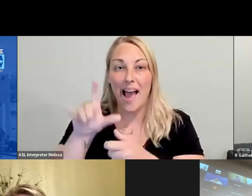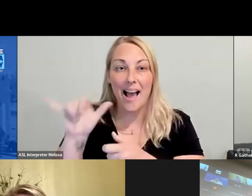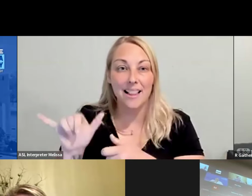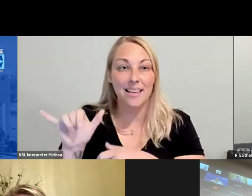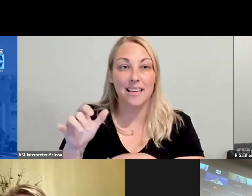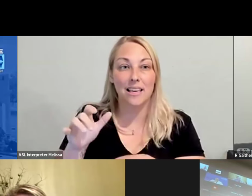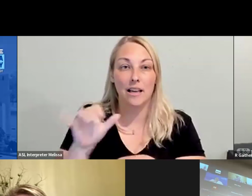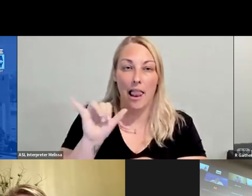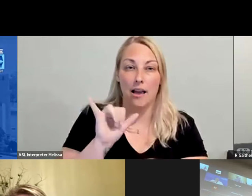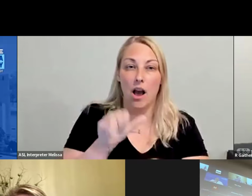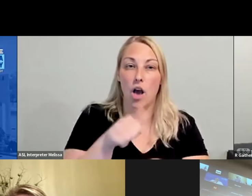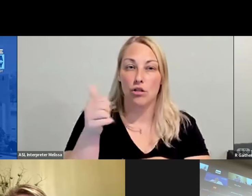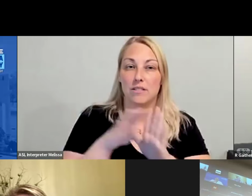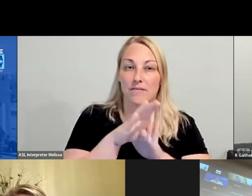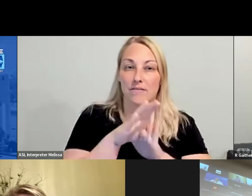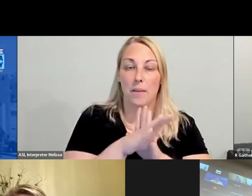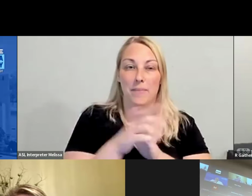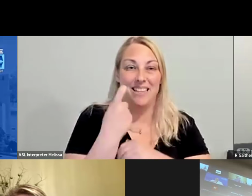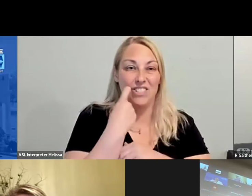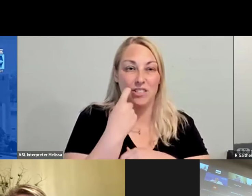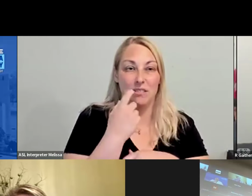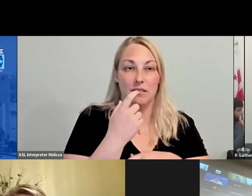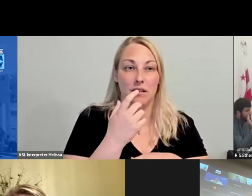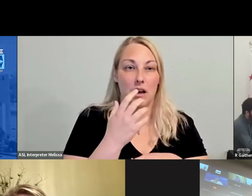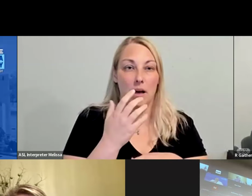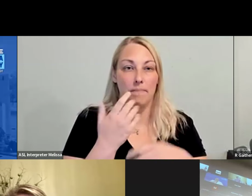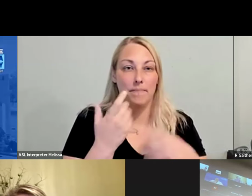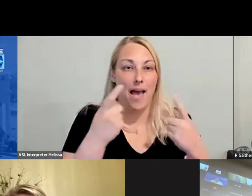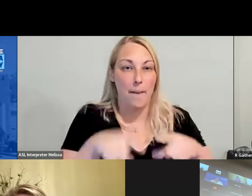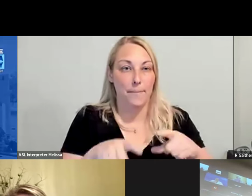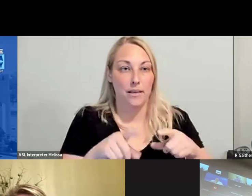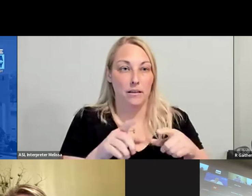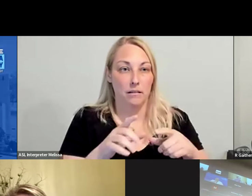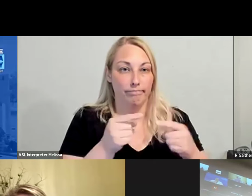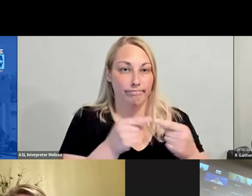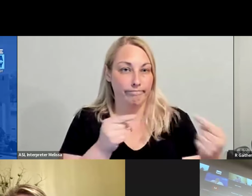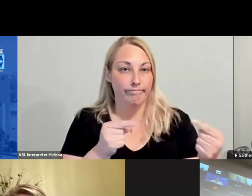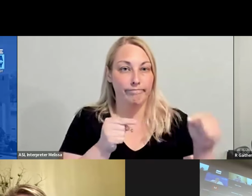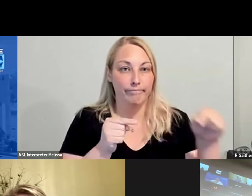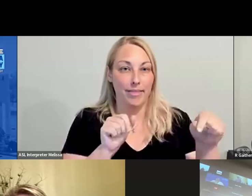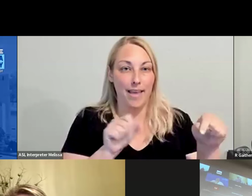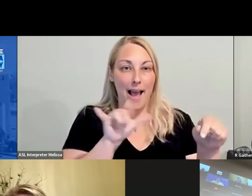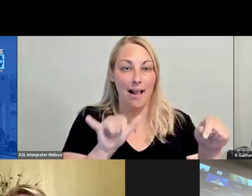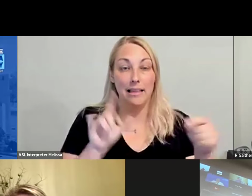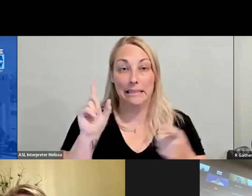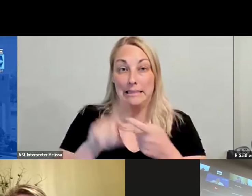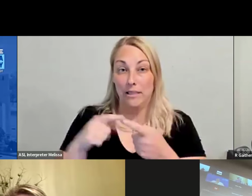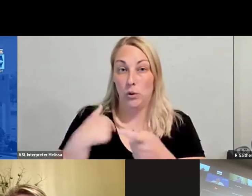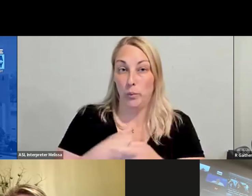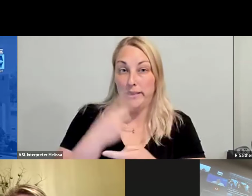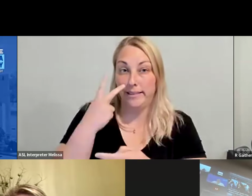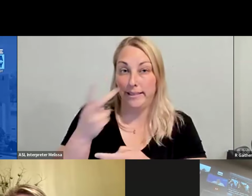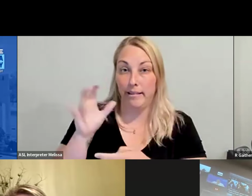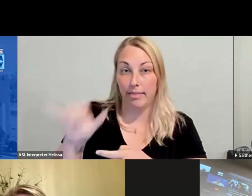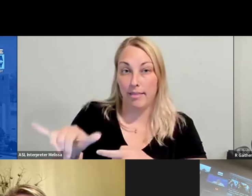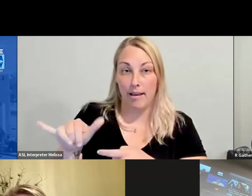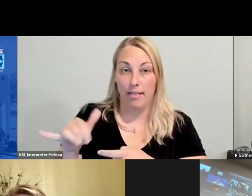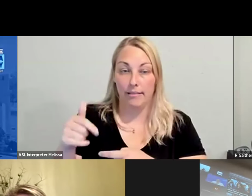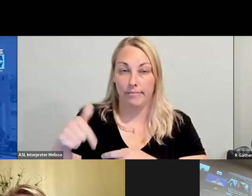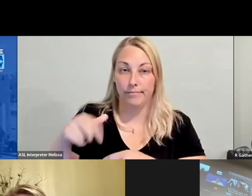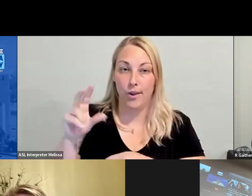other development that happened directly touching that alley. And until that's done, it's a no for me. This is way